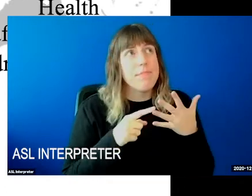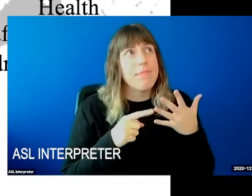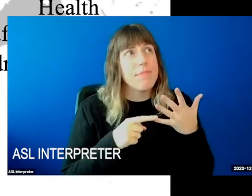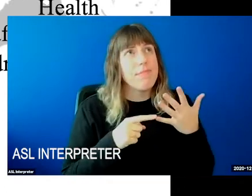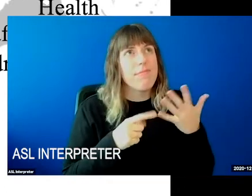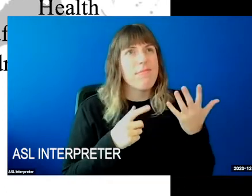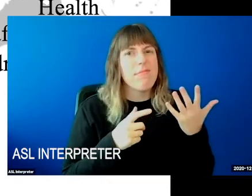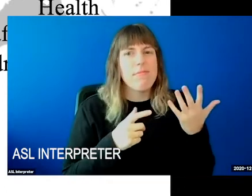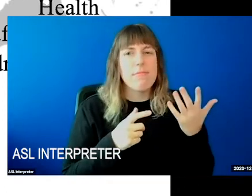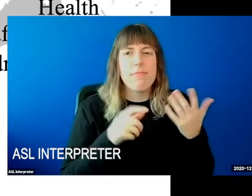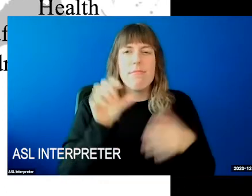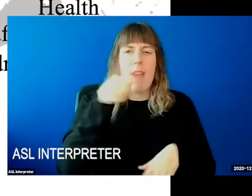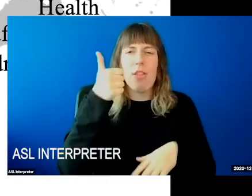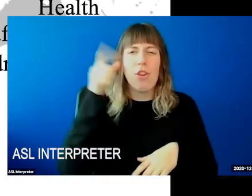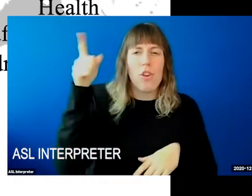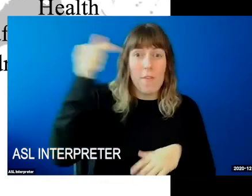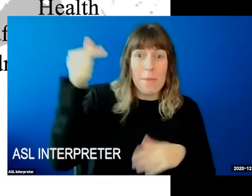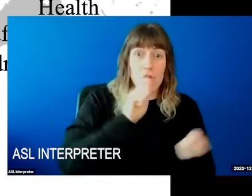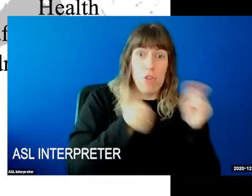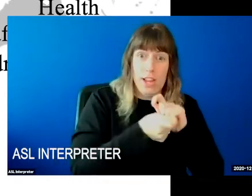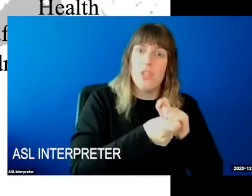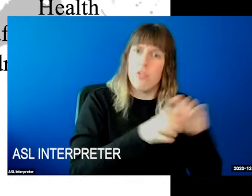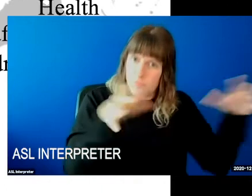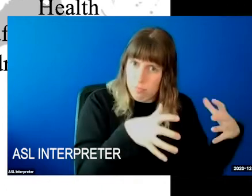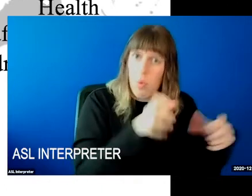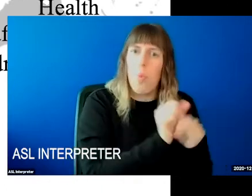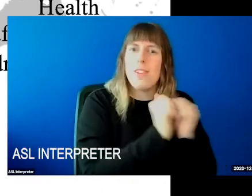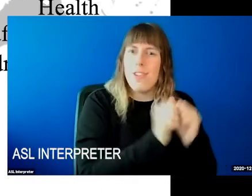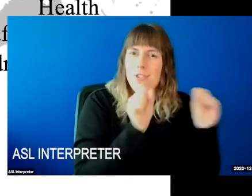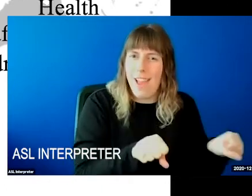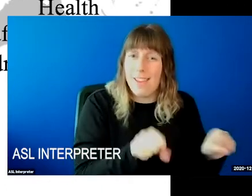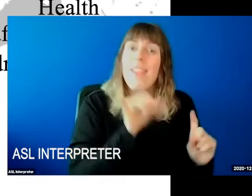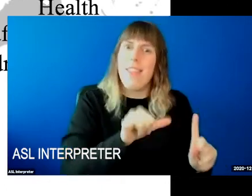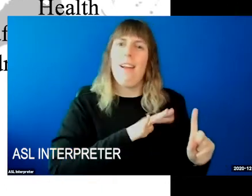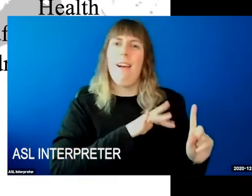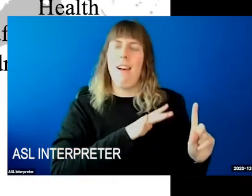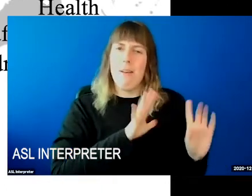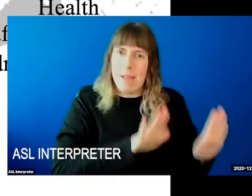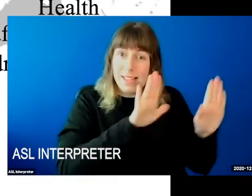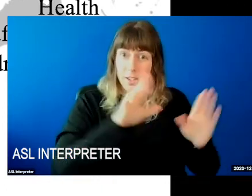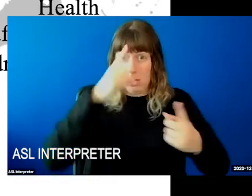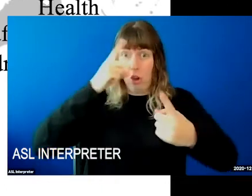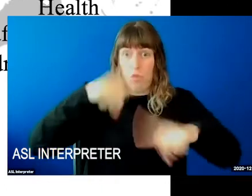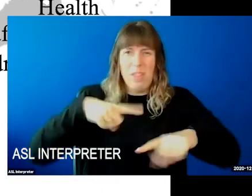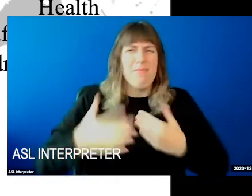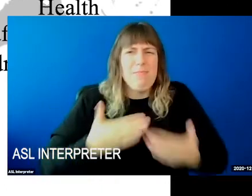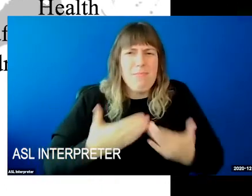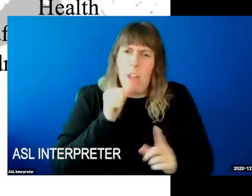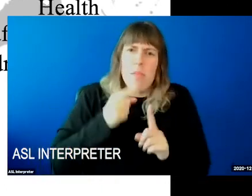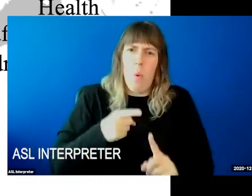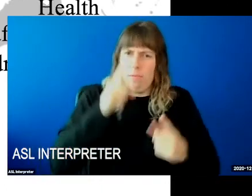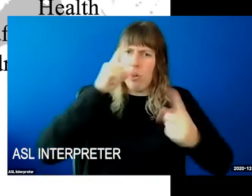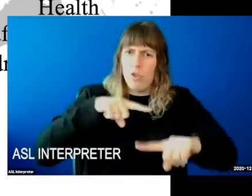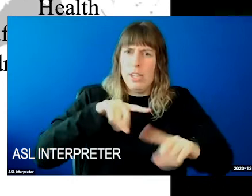or on things in the Congress. And this to me is the prize. The prize is not can we agree, but can